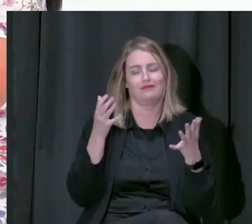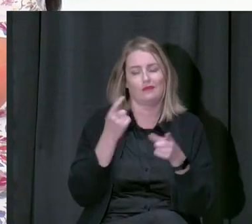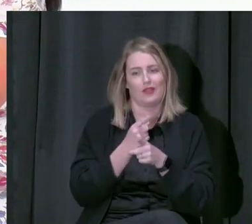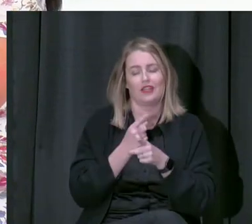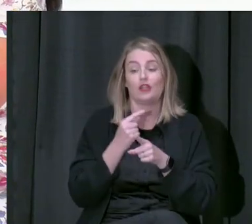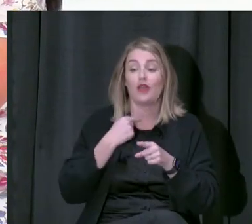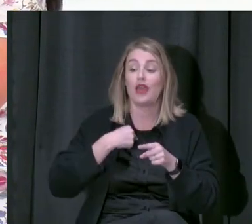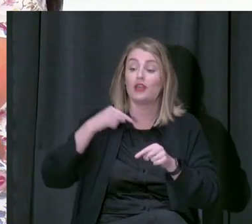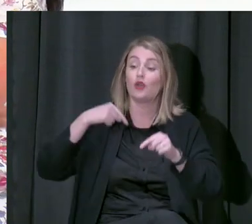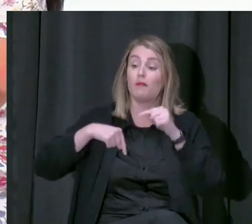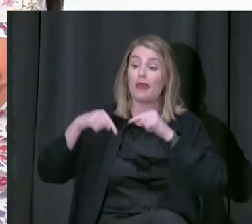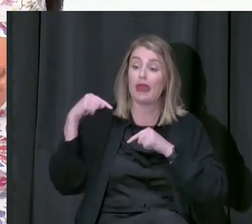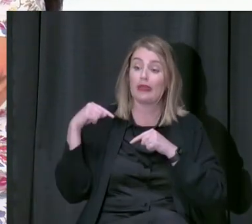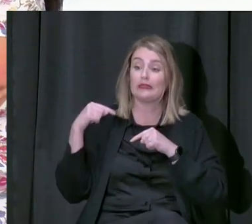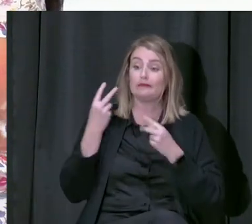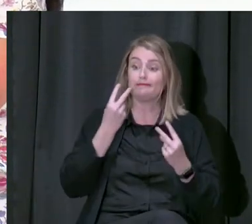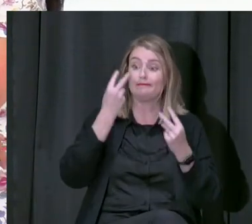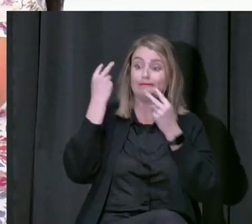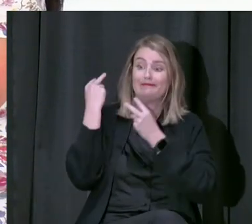and probably,